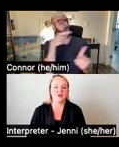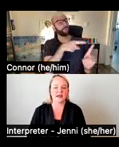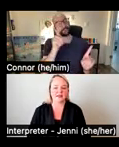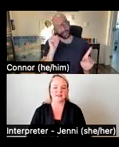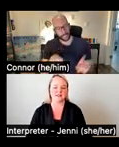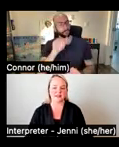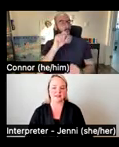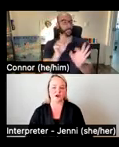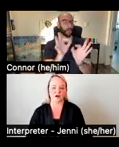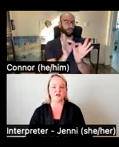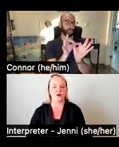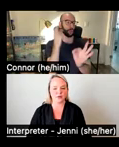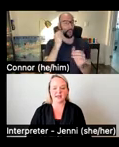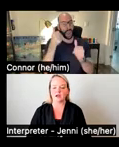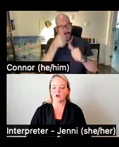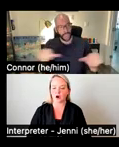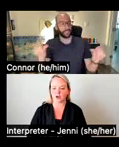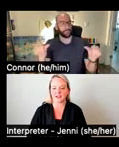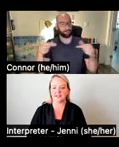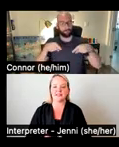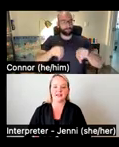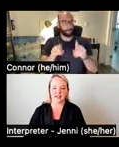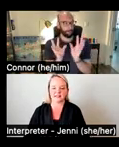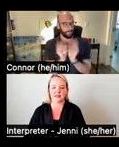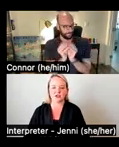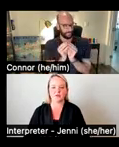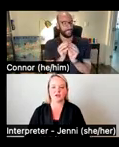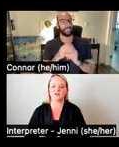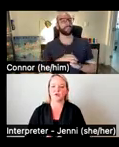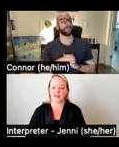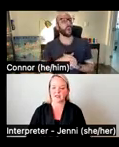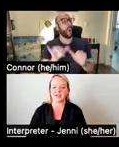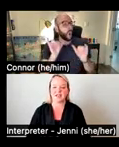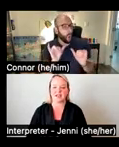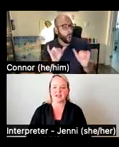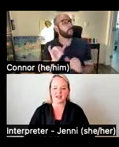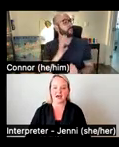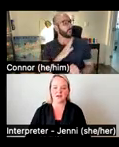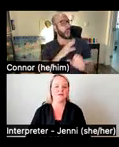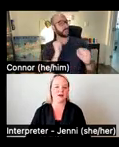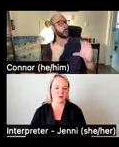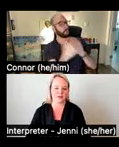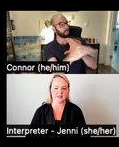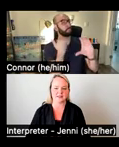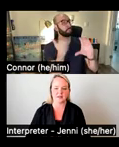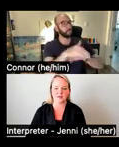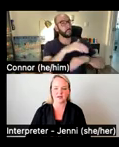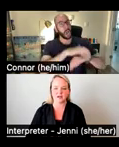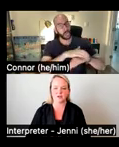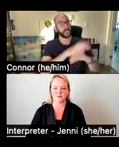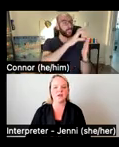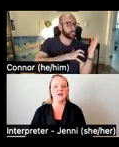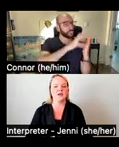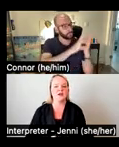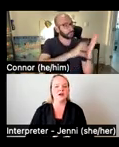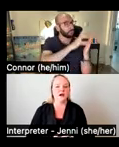see what your access needs are. Oh, okay, Connor needs an ASL interpreter. So any meeting that I have, I will get that set up and ready to